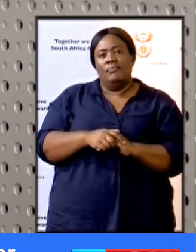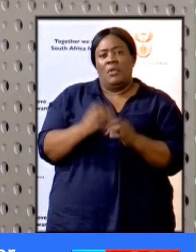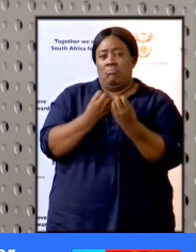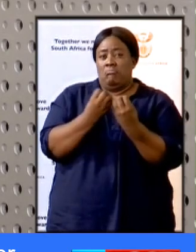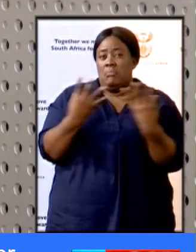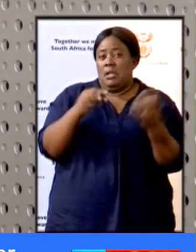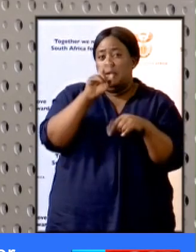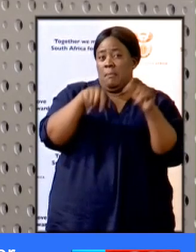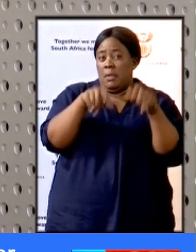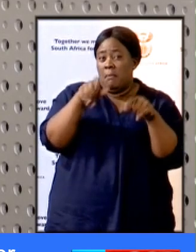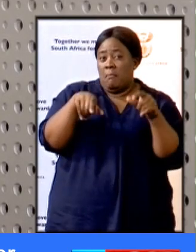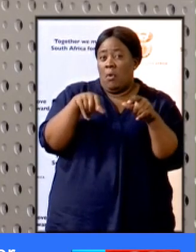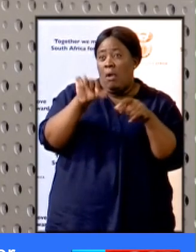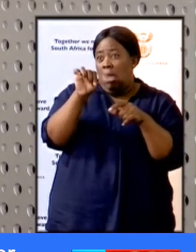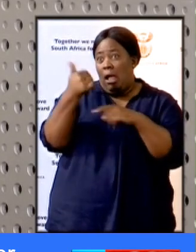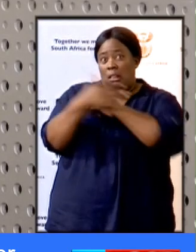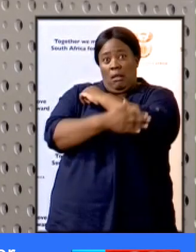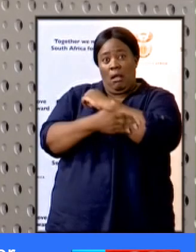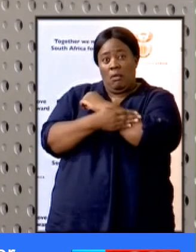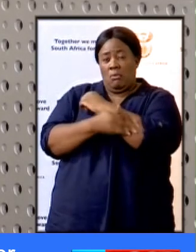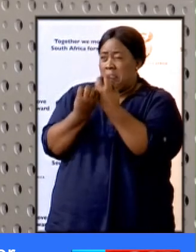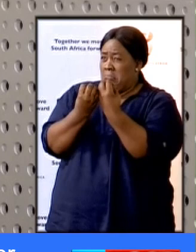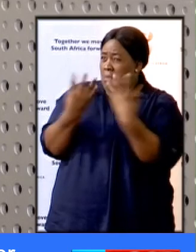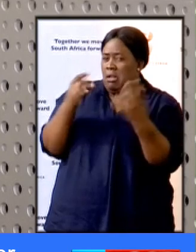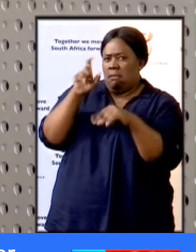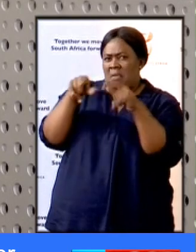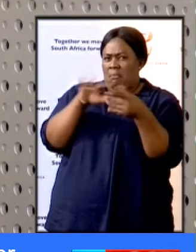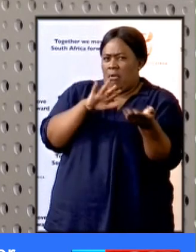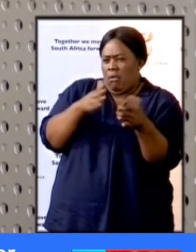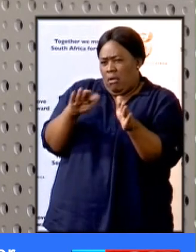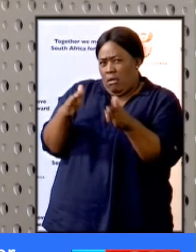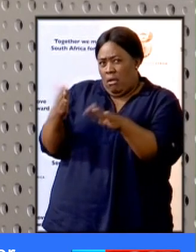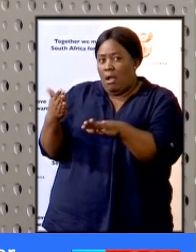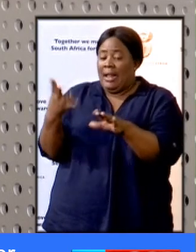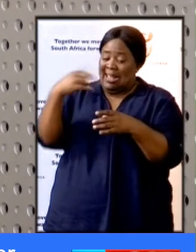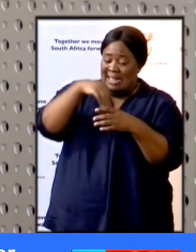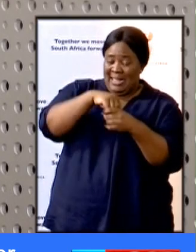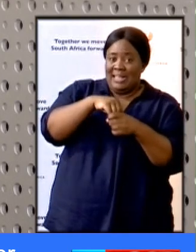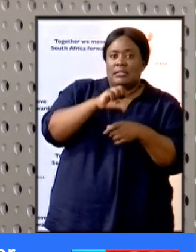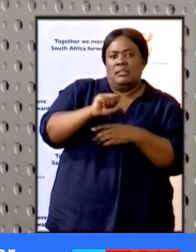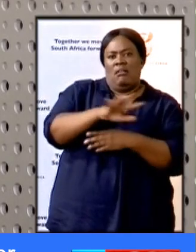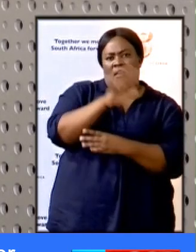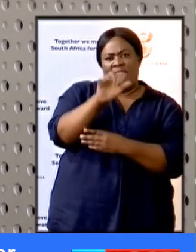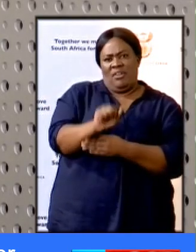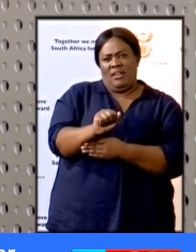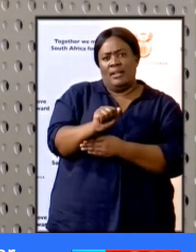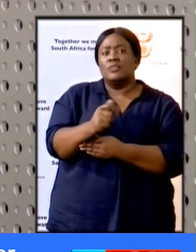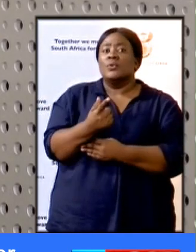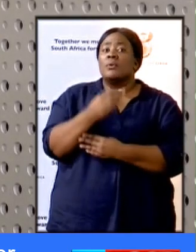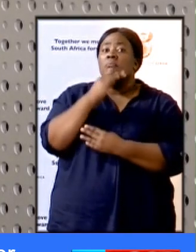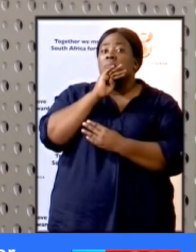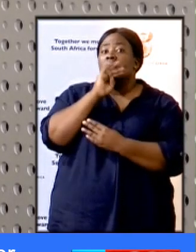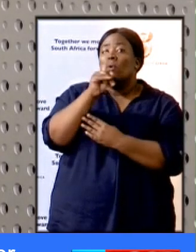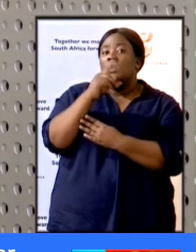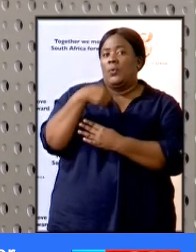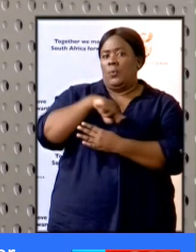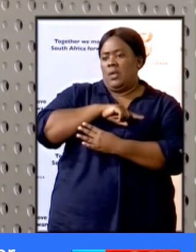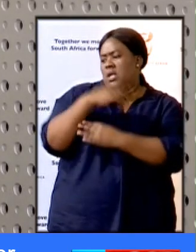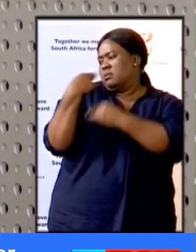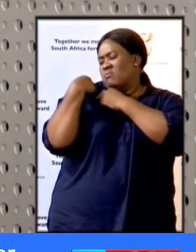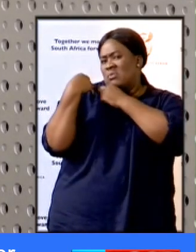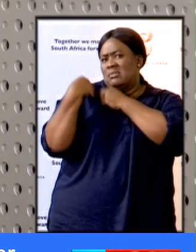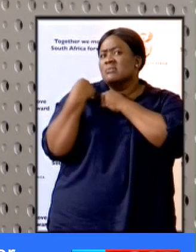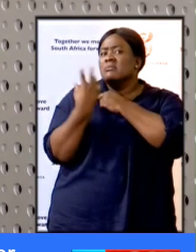people who have died in other countries, including in our own country. We therefore have a responsibility to